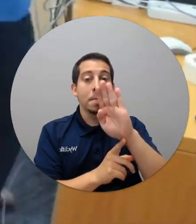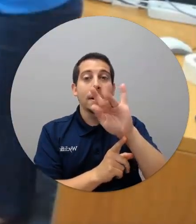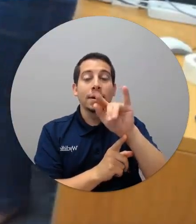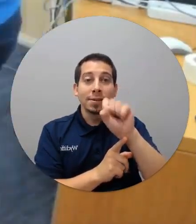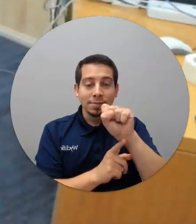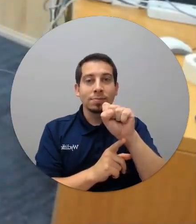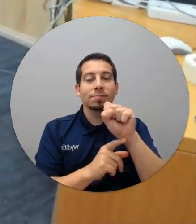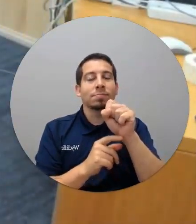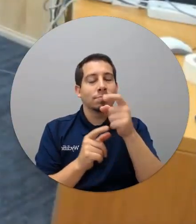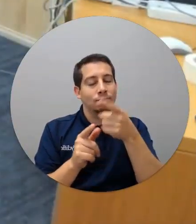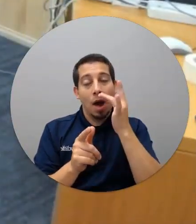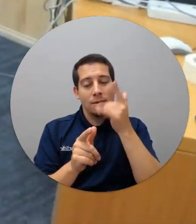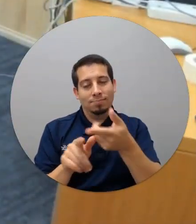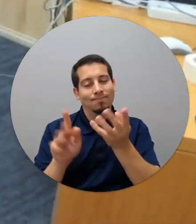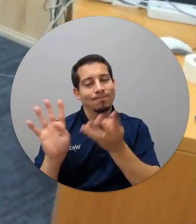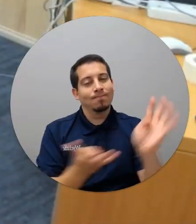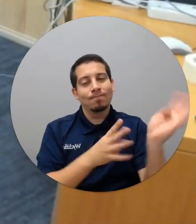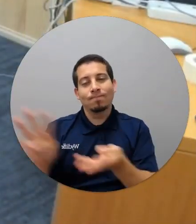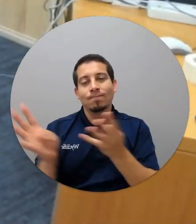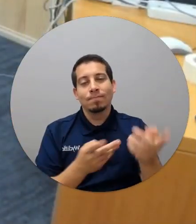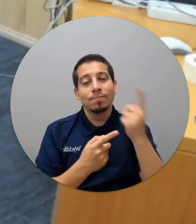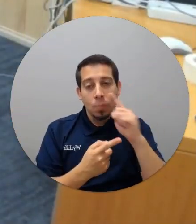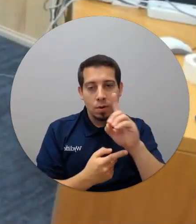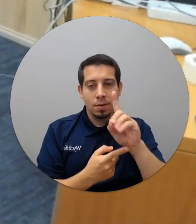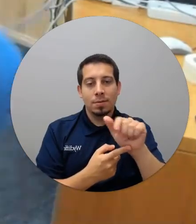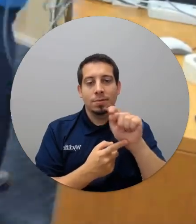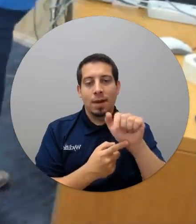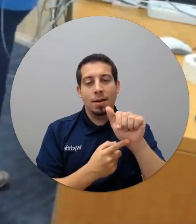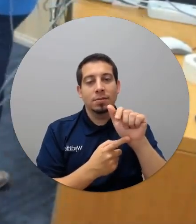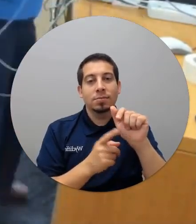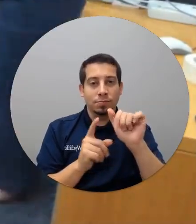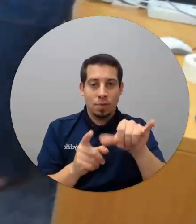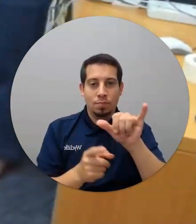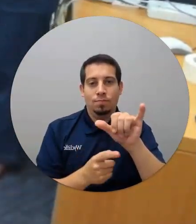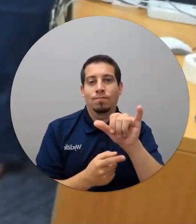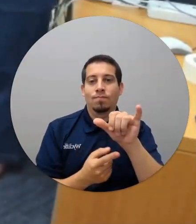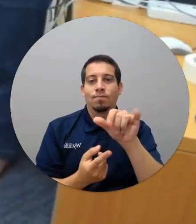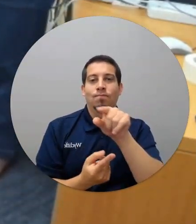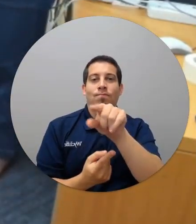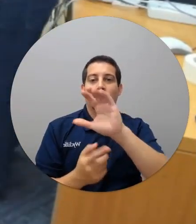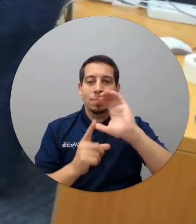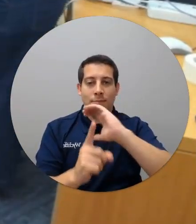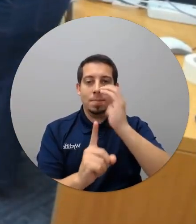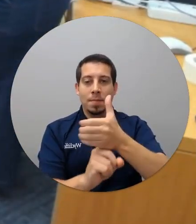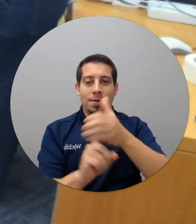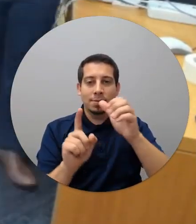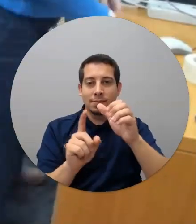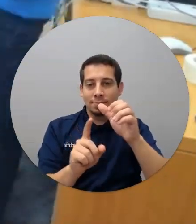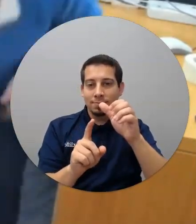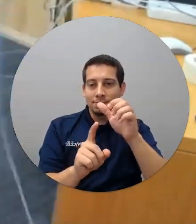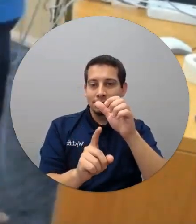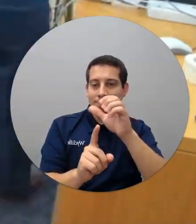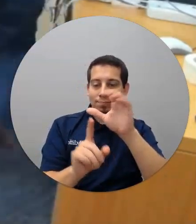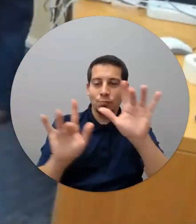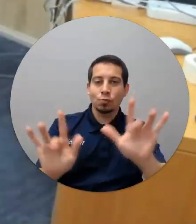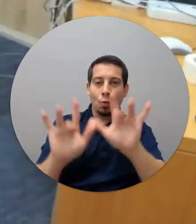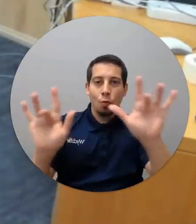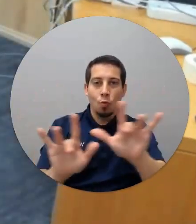at a 5 gigabits per second speed in order that they can carry the amount of data we will require for the Chameleon